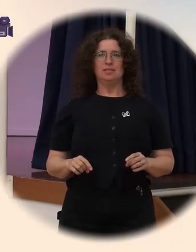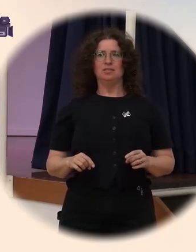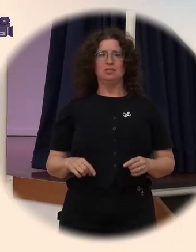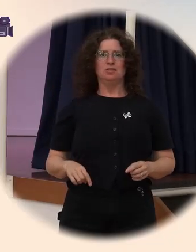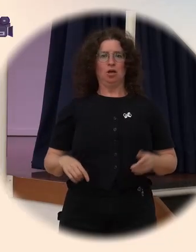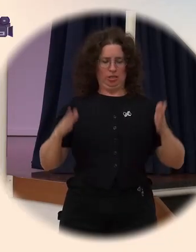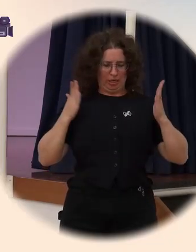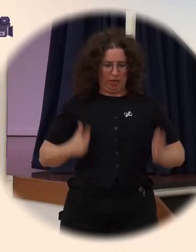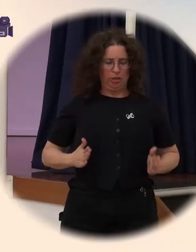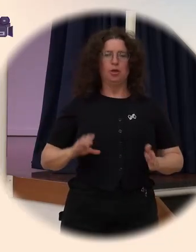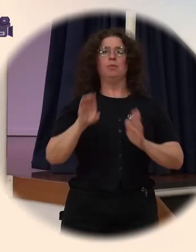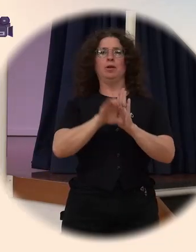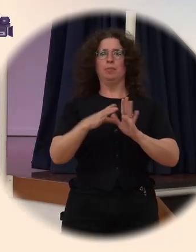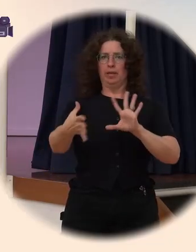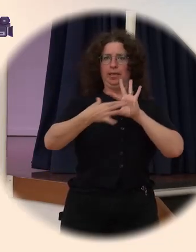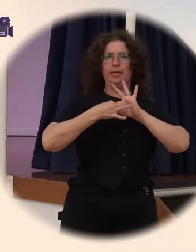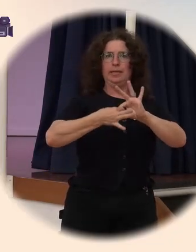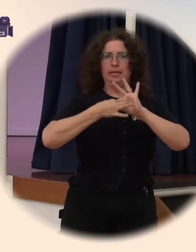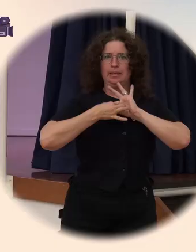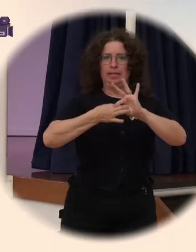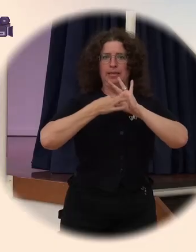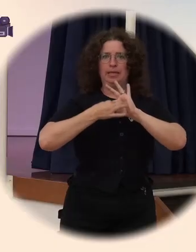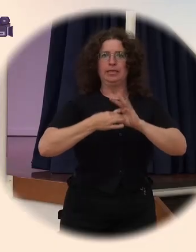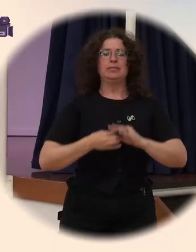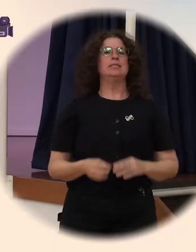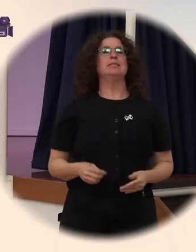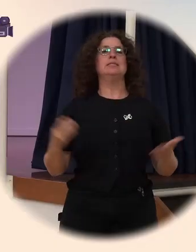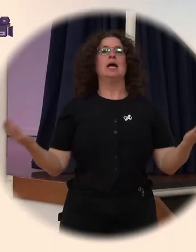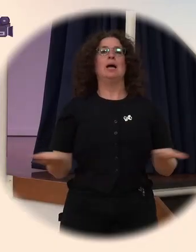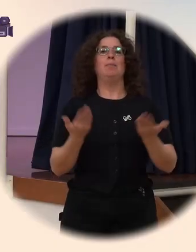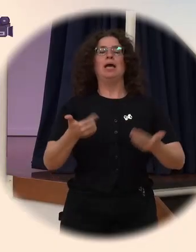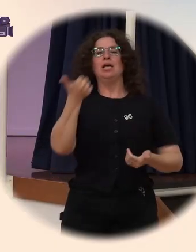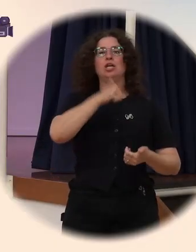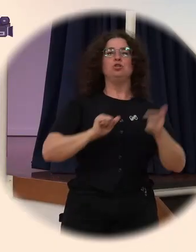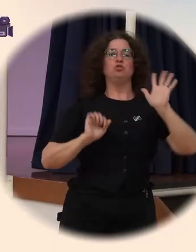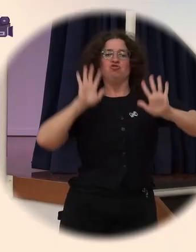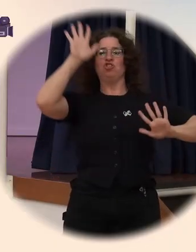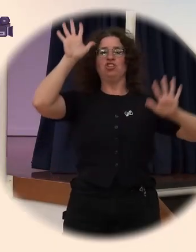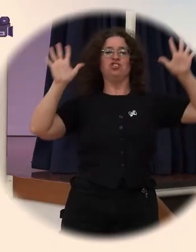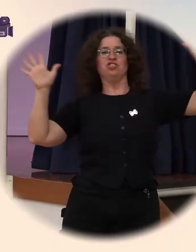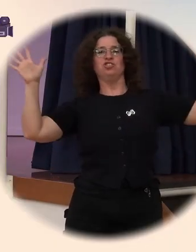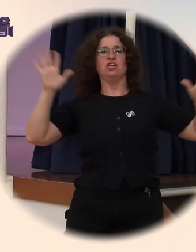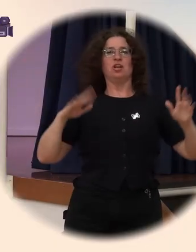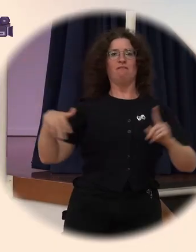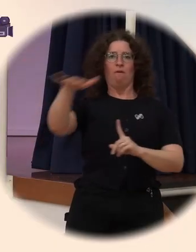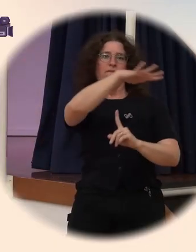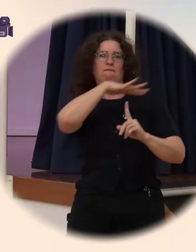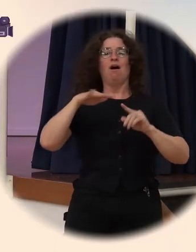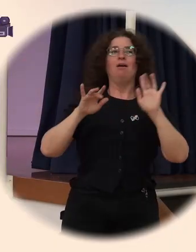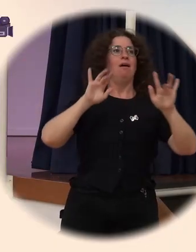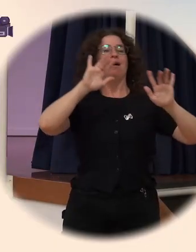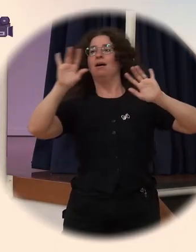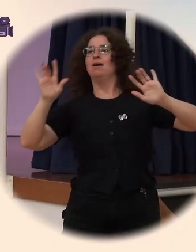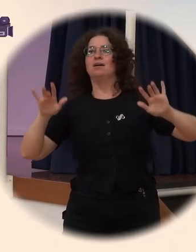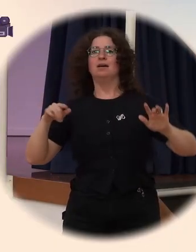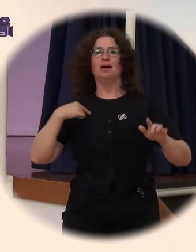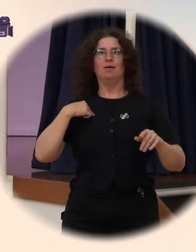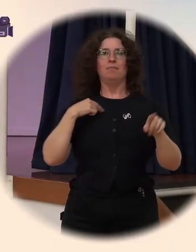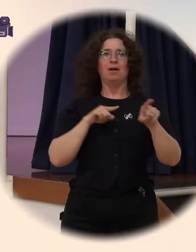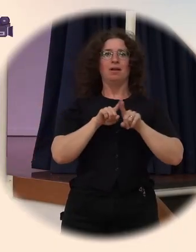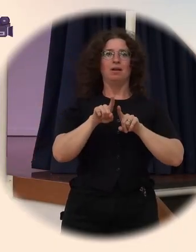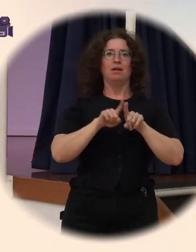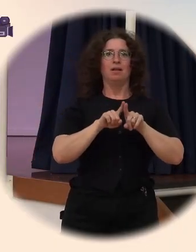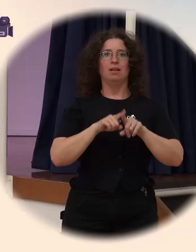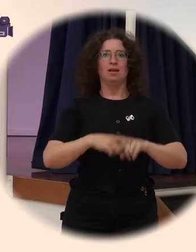human-computer interaction experiment where players could use simple gestures to interact with a virtual environment. But as I layered in